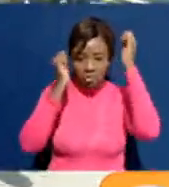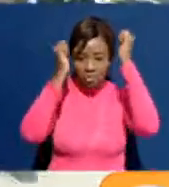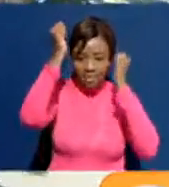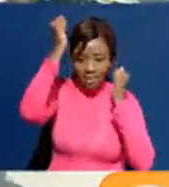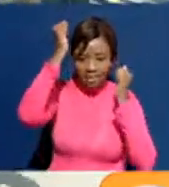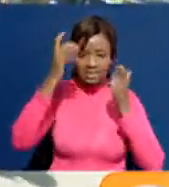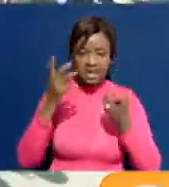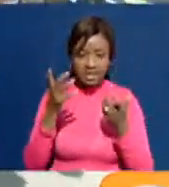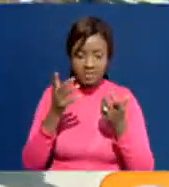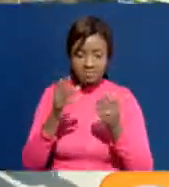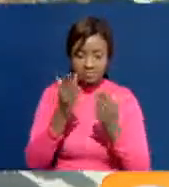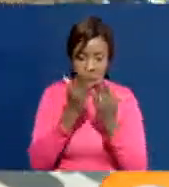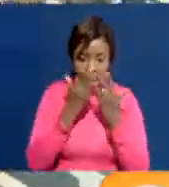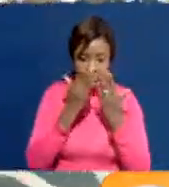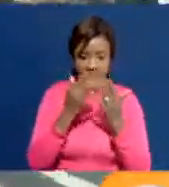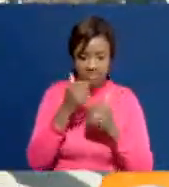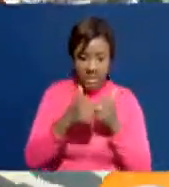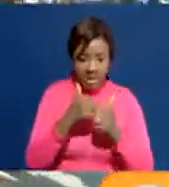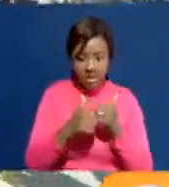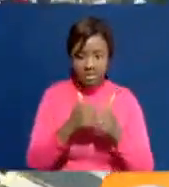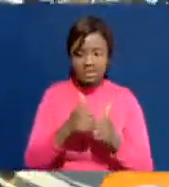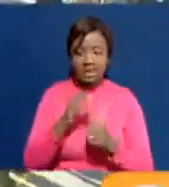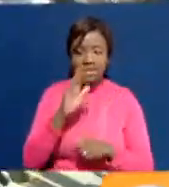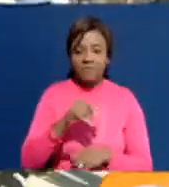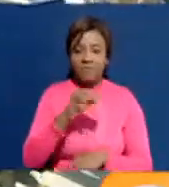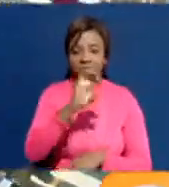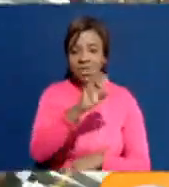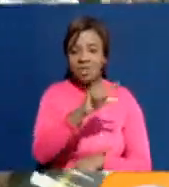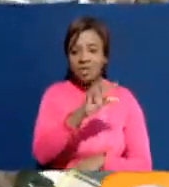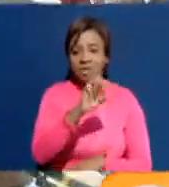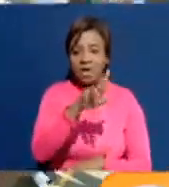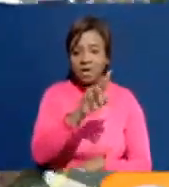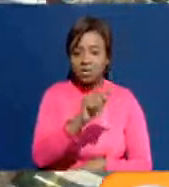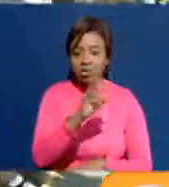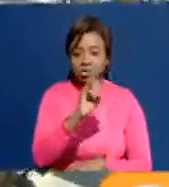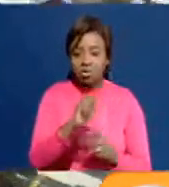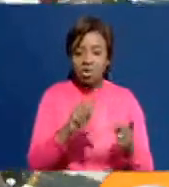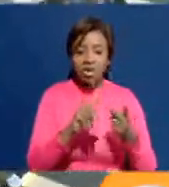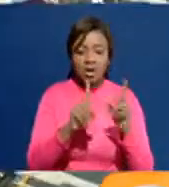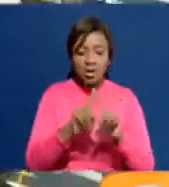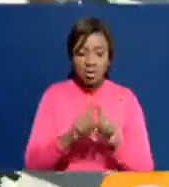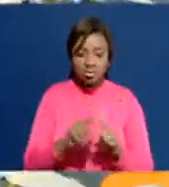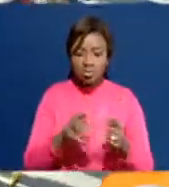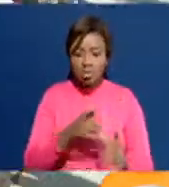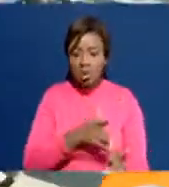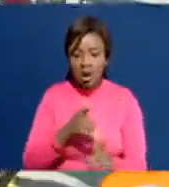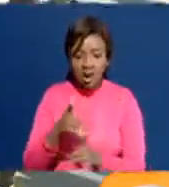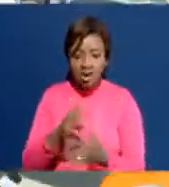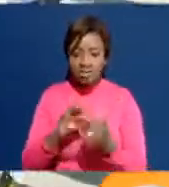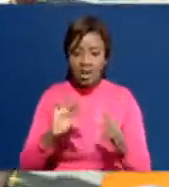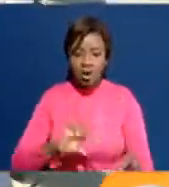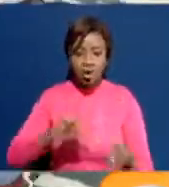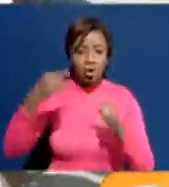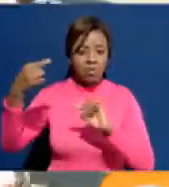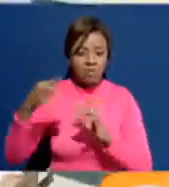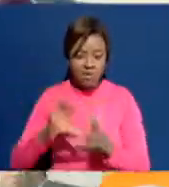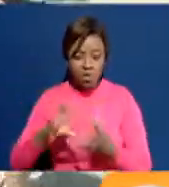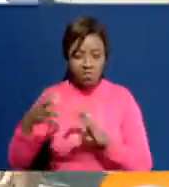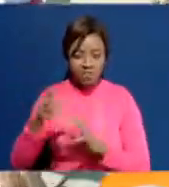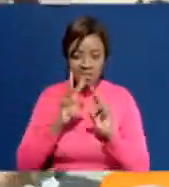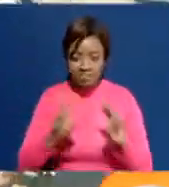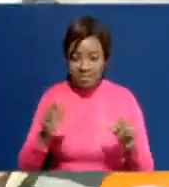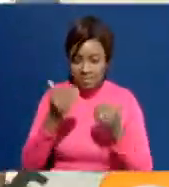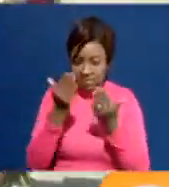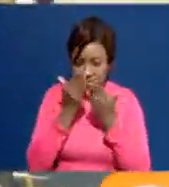from Egerton University, a Bachelor of Arts in Political Science, Armed Conflict and Peace Studies, and a Master's of Arts